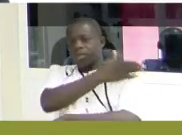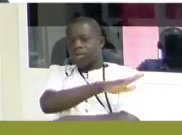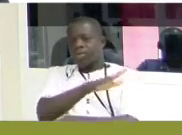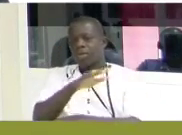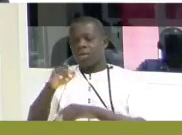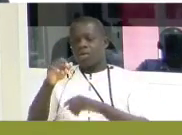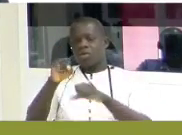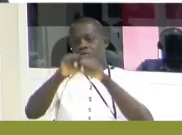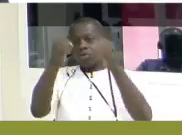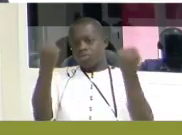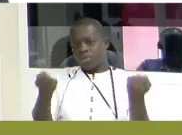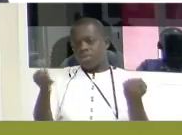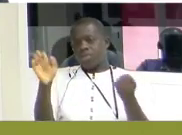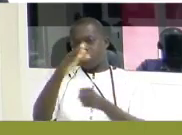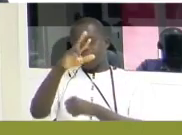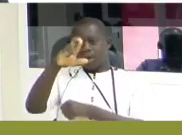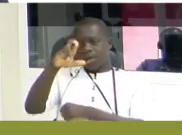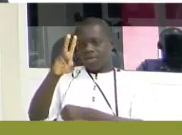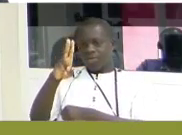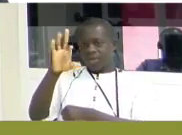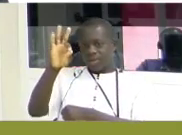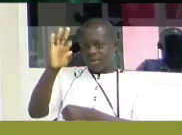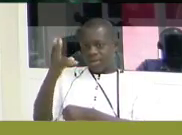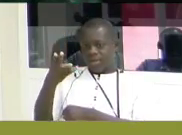then, that relationship has not been there.